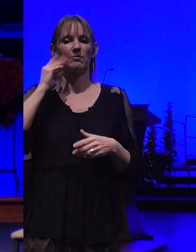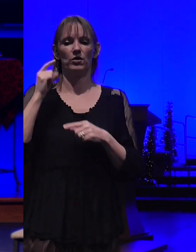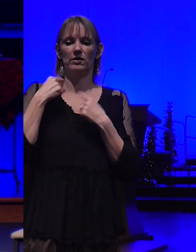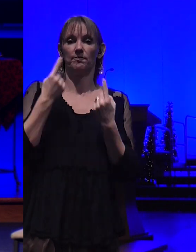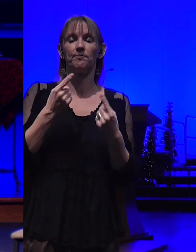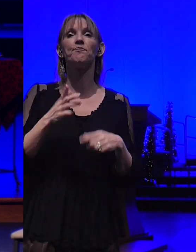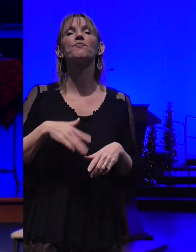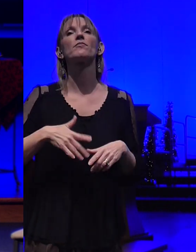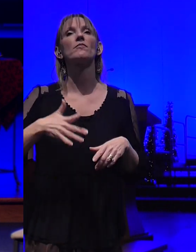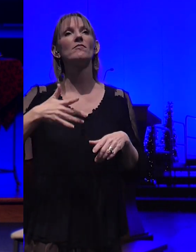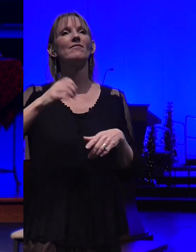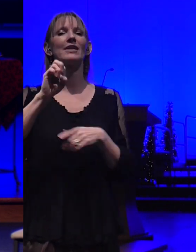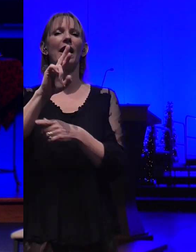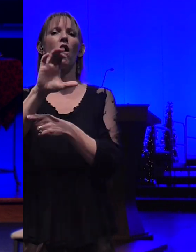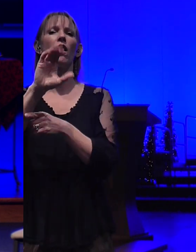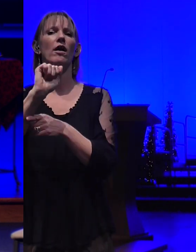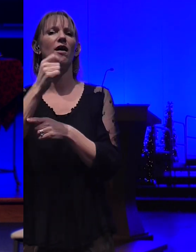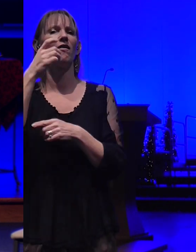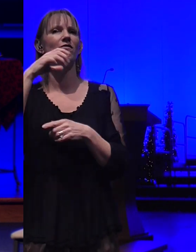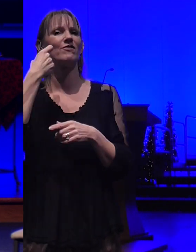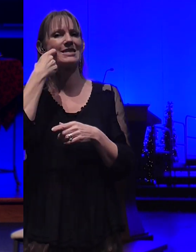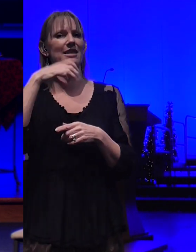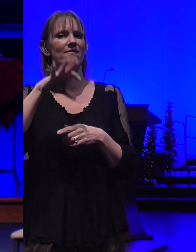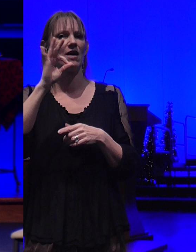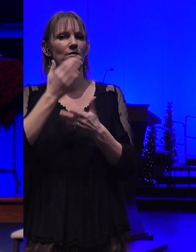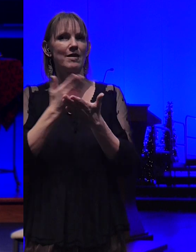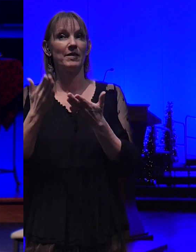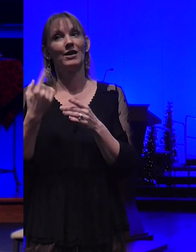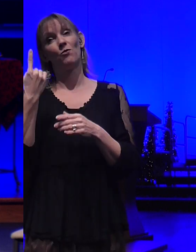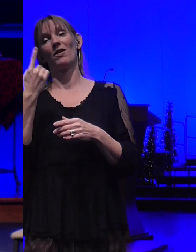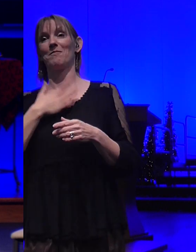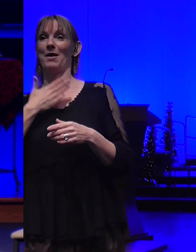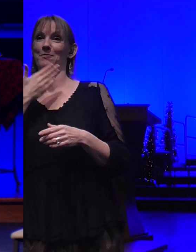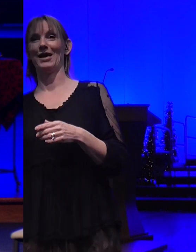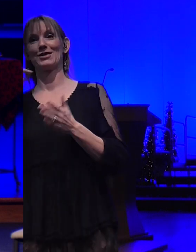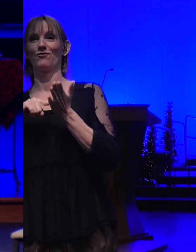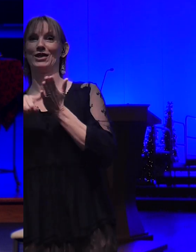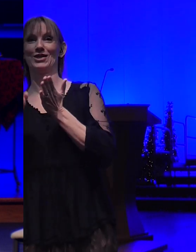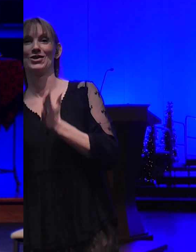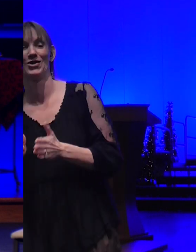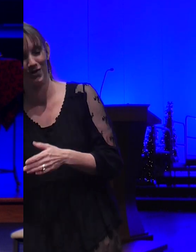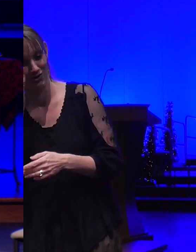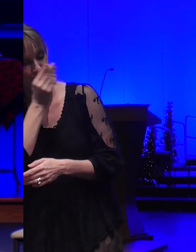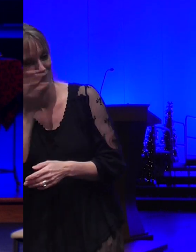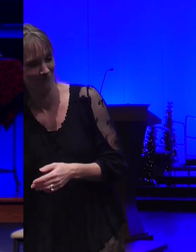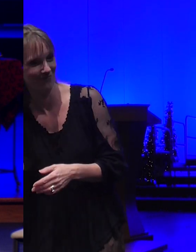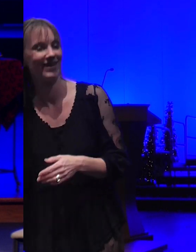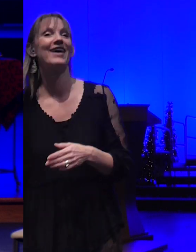ran across something. Actually, Erica found this, and she's one of my best researchers, you know. And